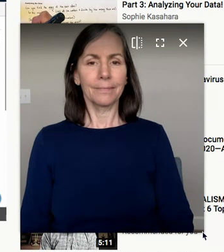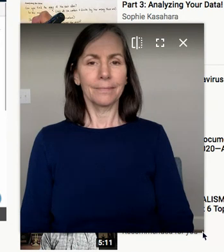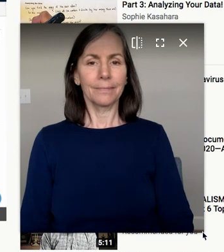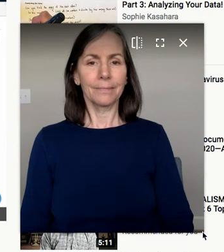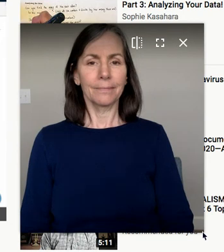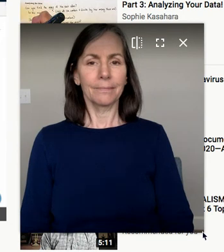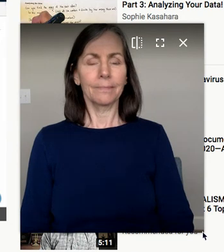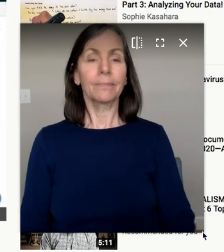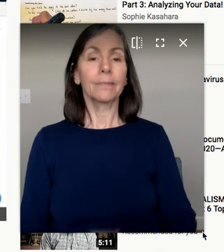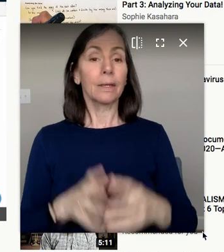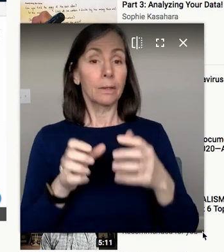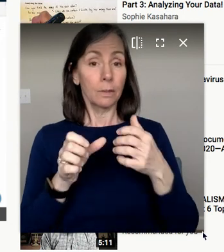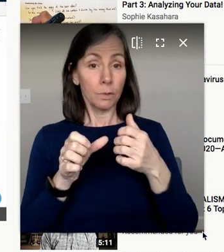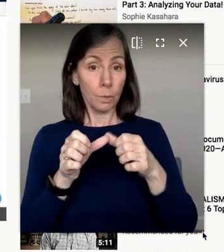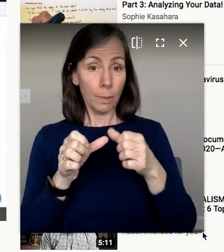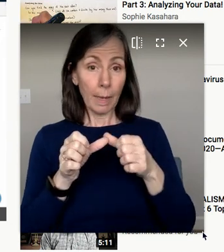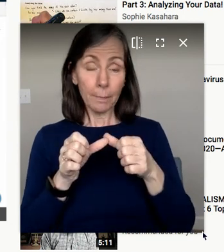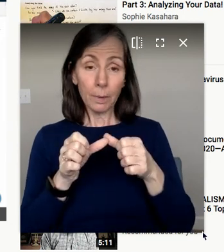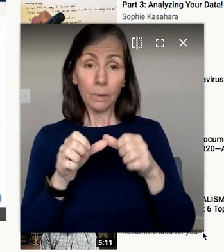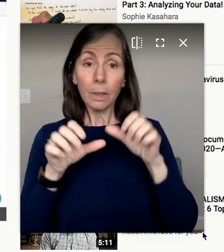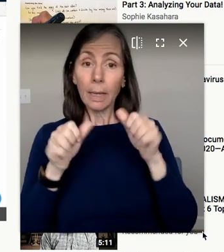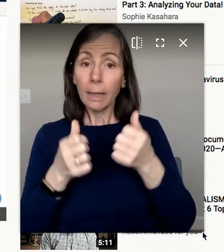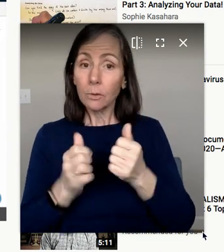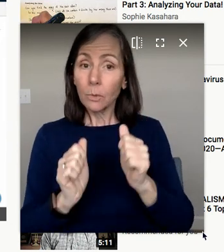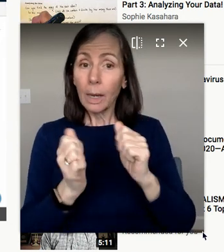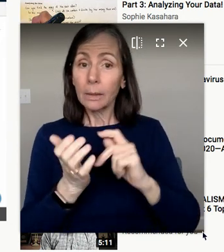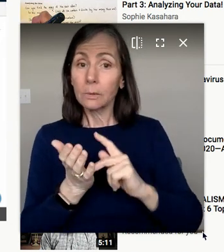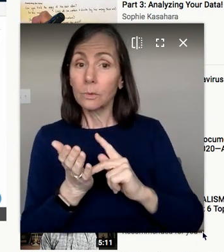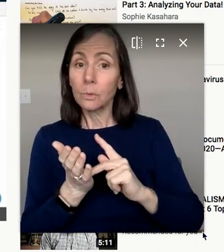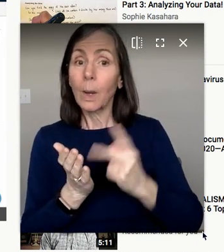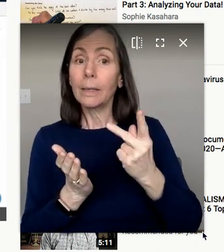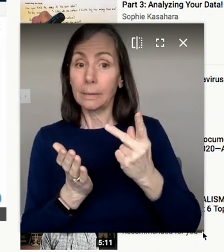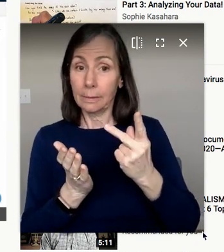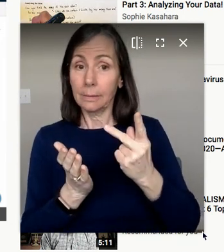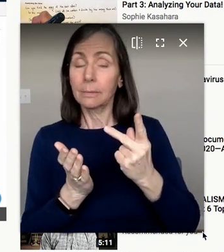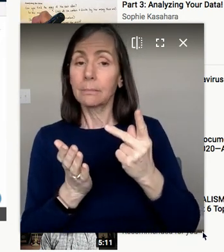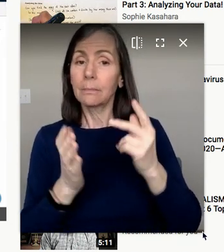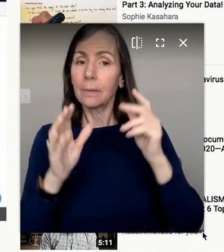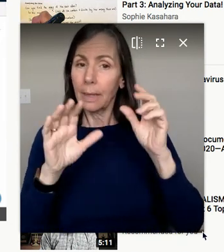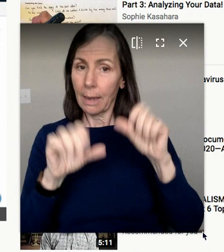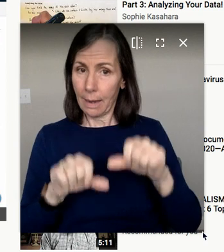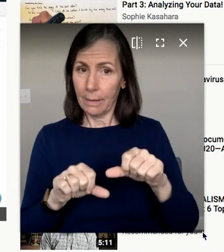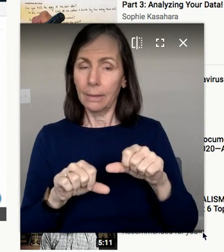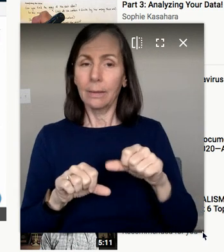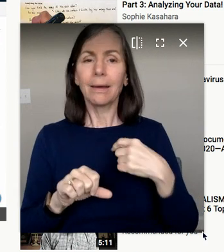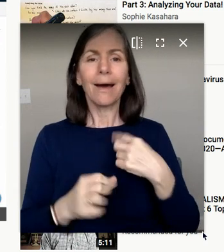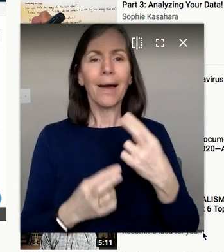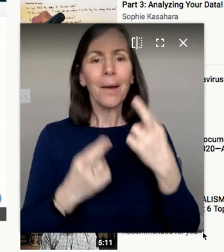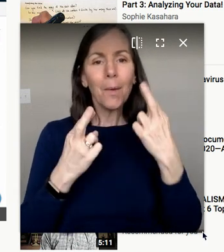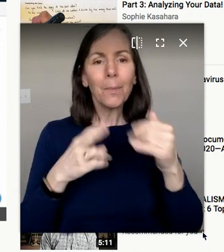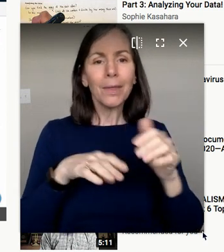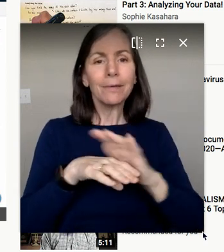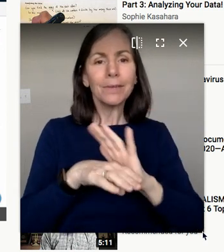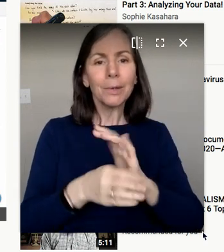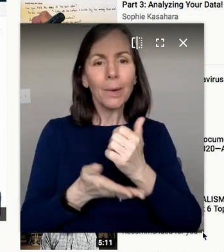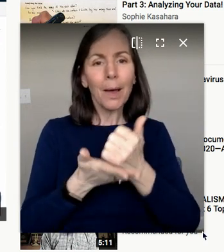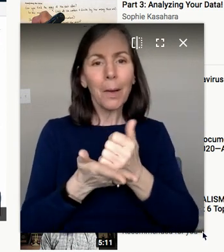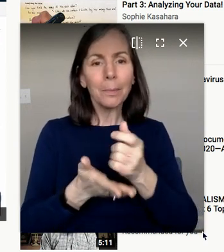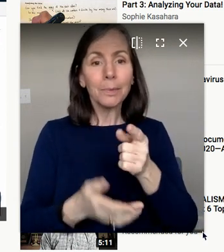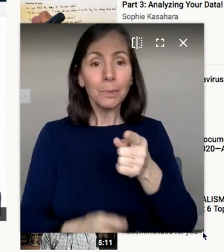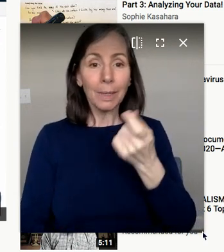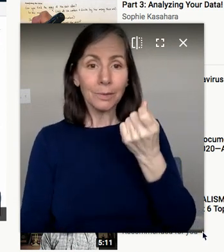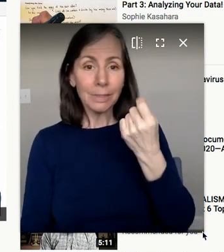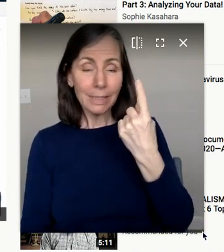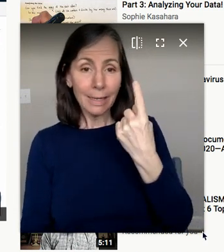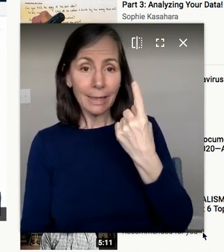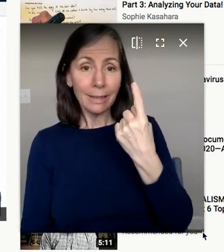So remember, you will have 2 tries to take this quiz. I hope that you found this video helpful, and after